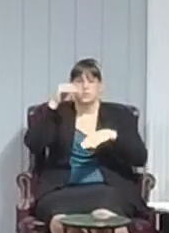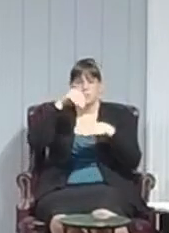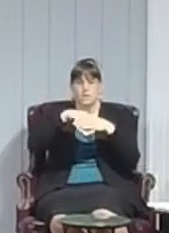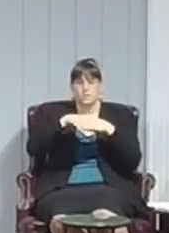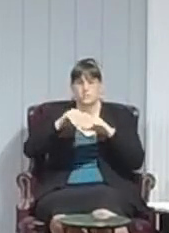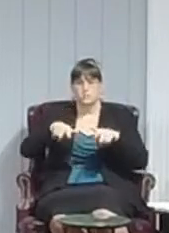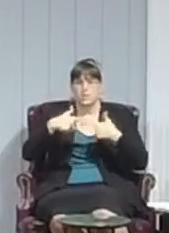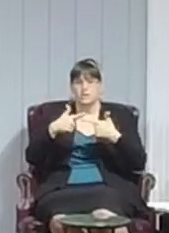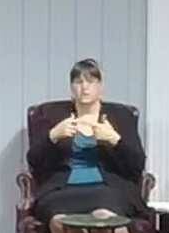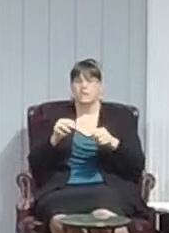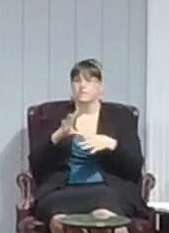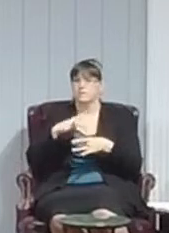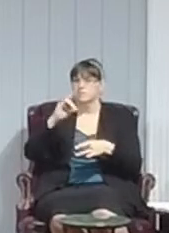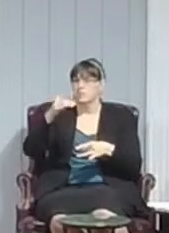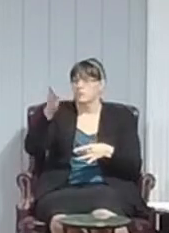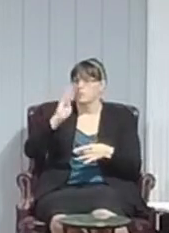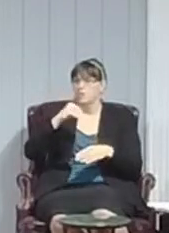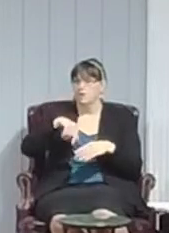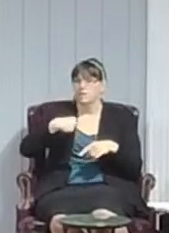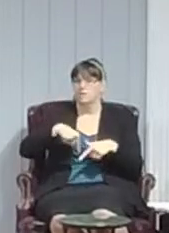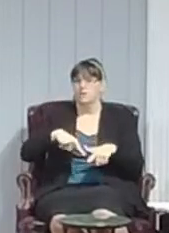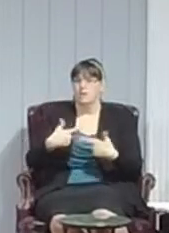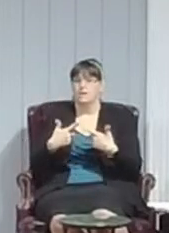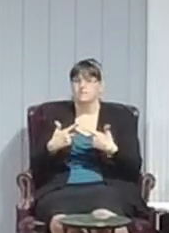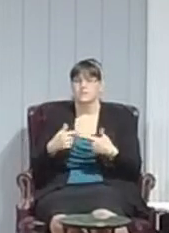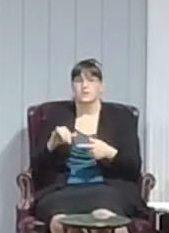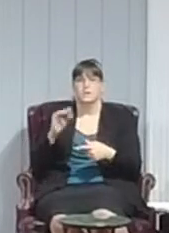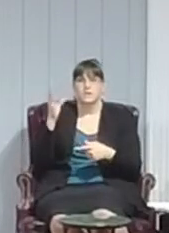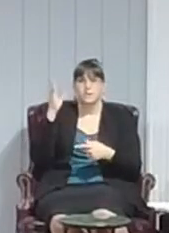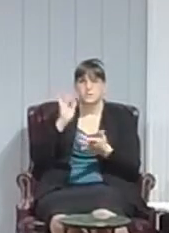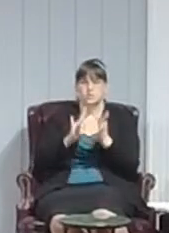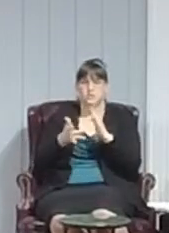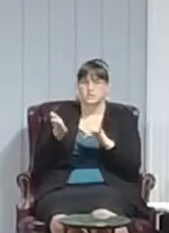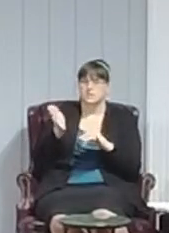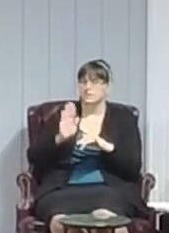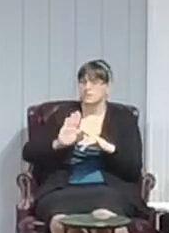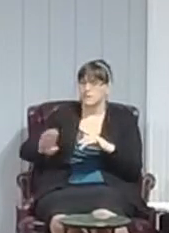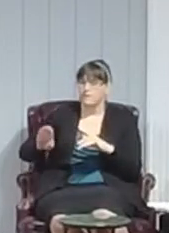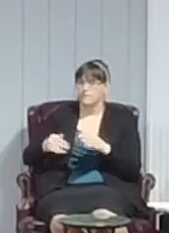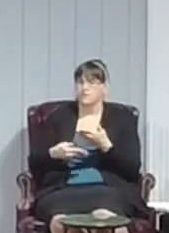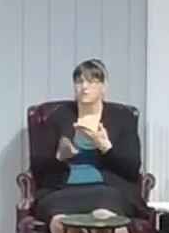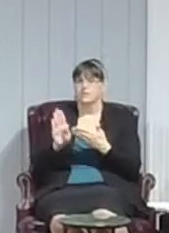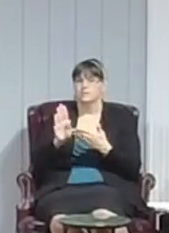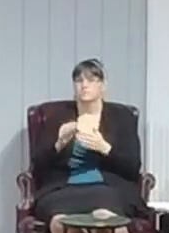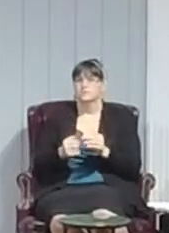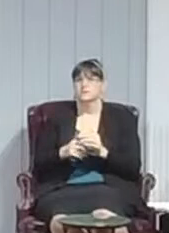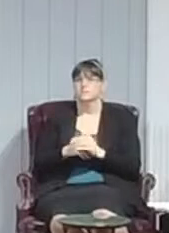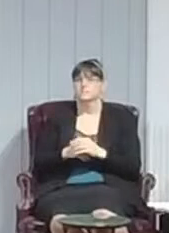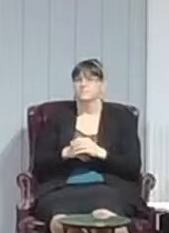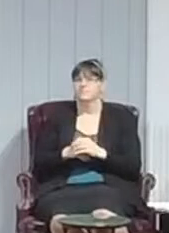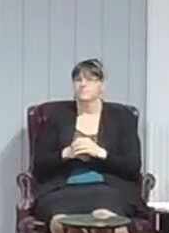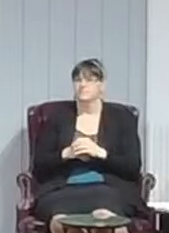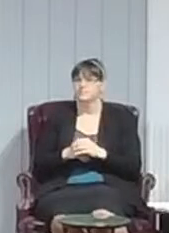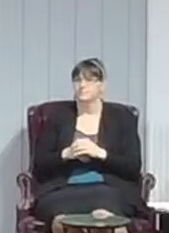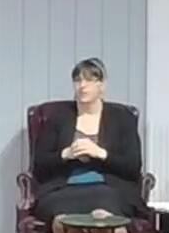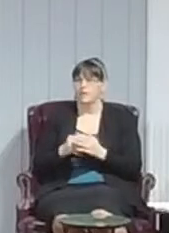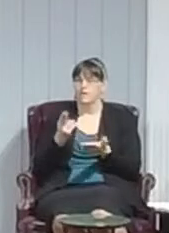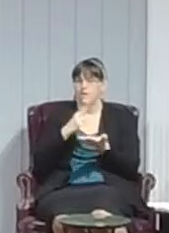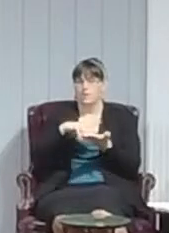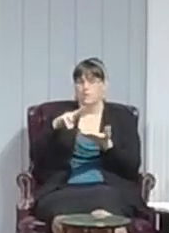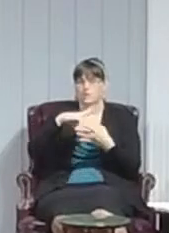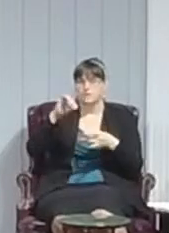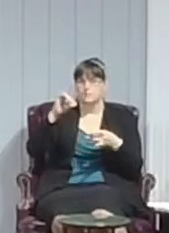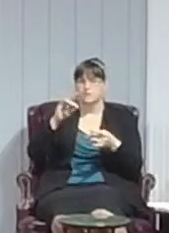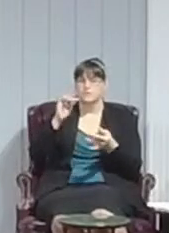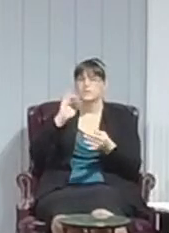in our lives. He never leaves us or forsakes us. The Holy Spirit of God represents Jesus in our life today, represents he is